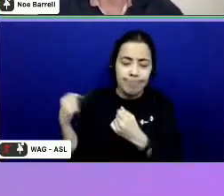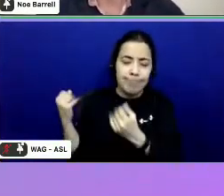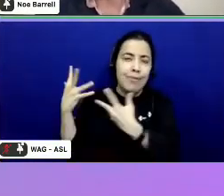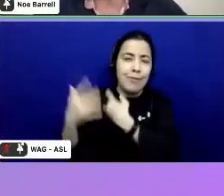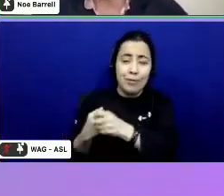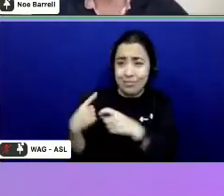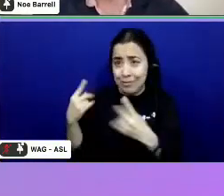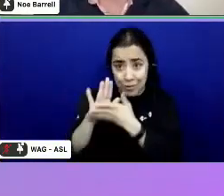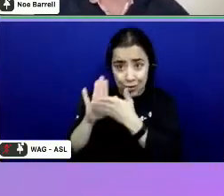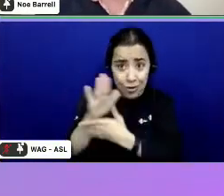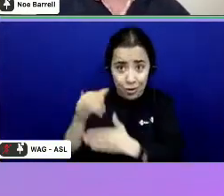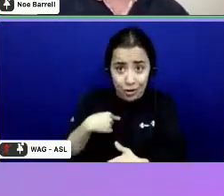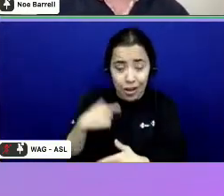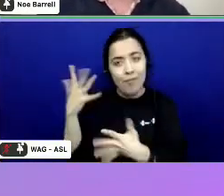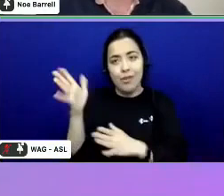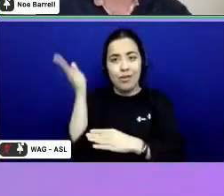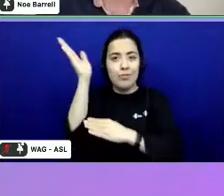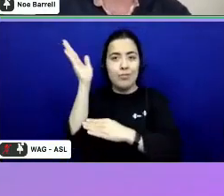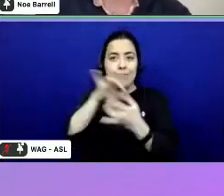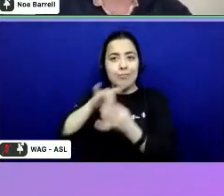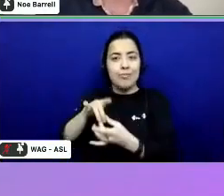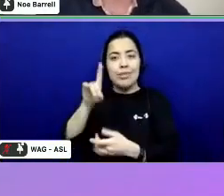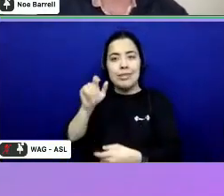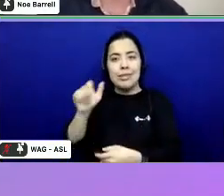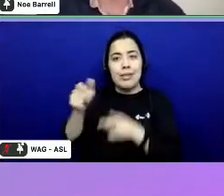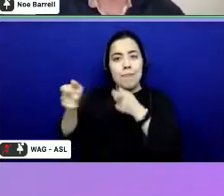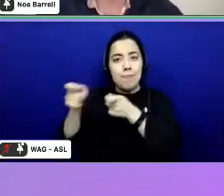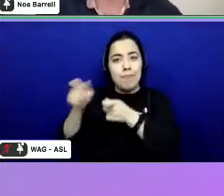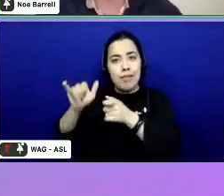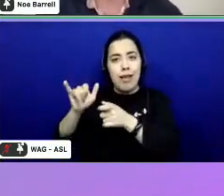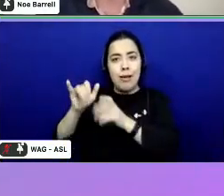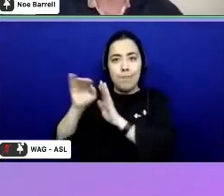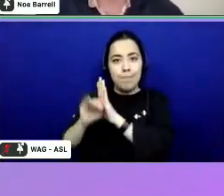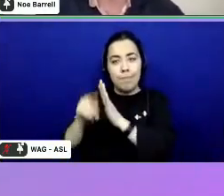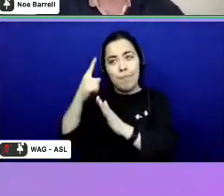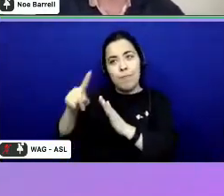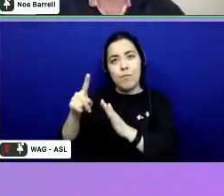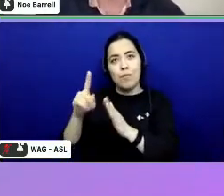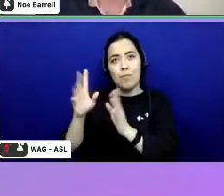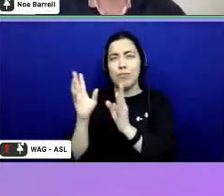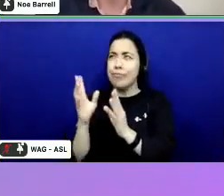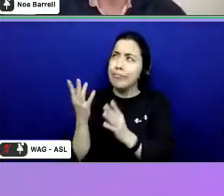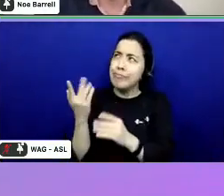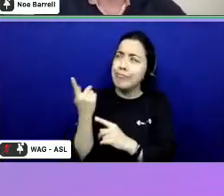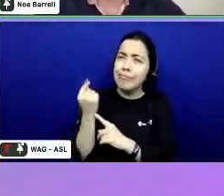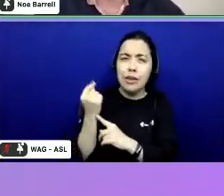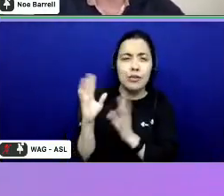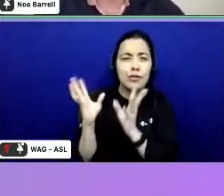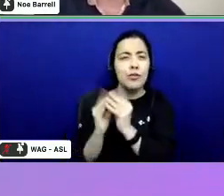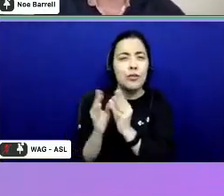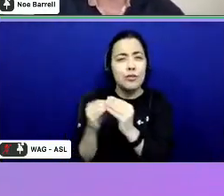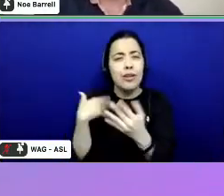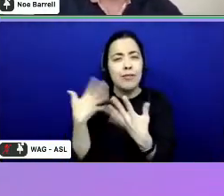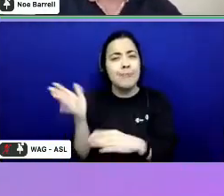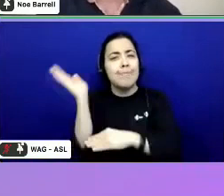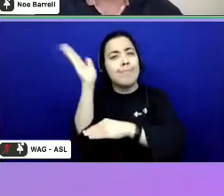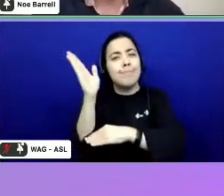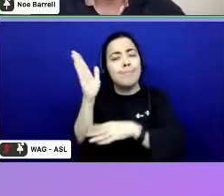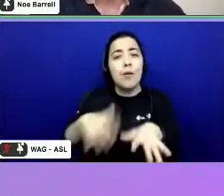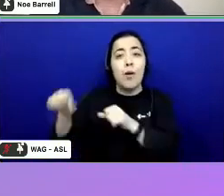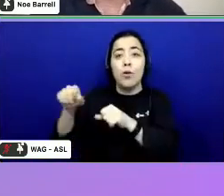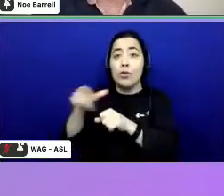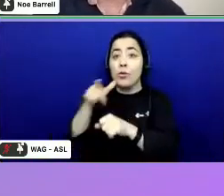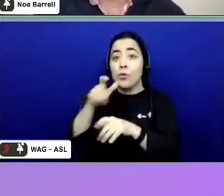And I gave a talk about data management practices at a conference late last year that was hosted by